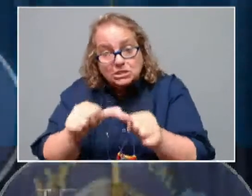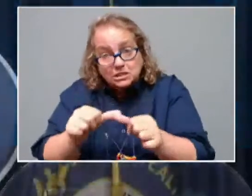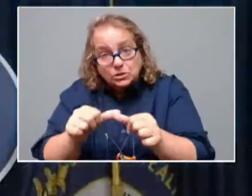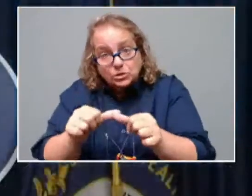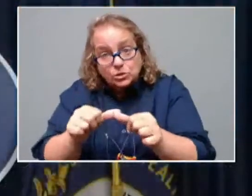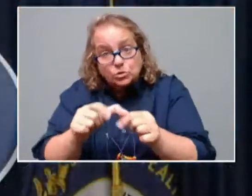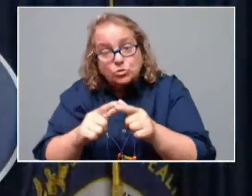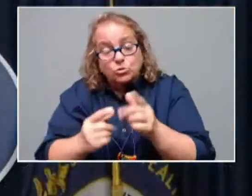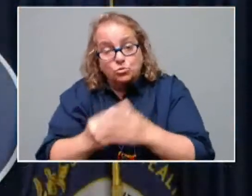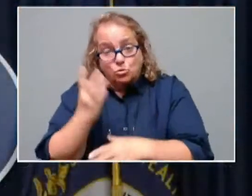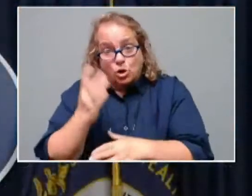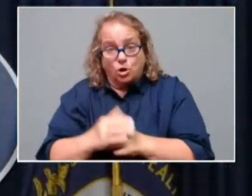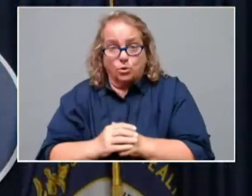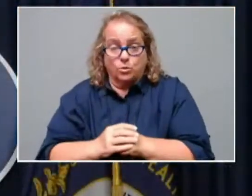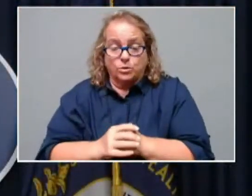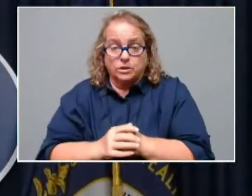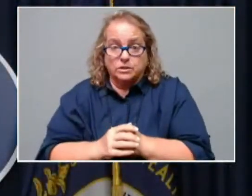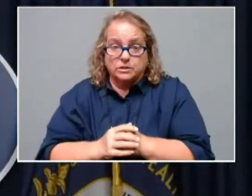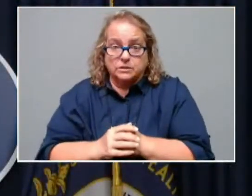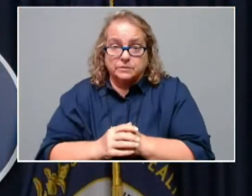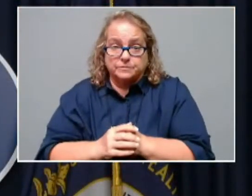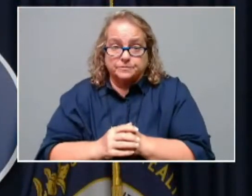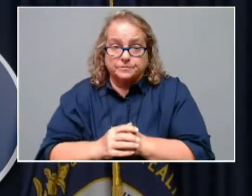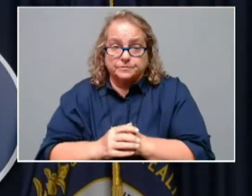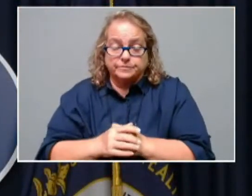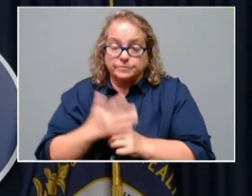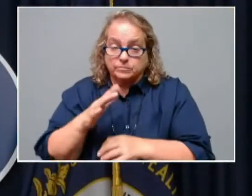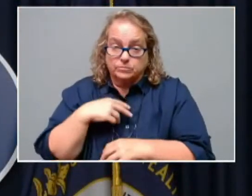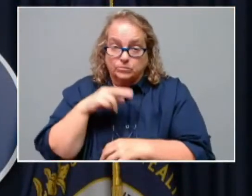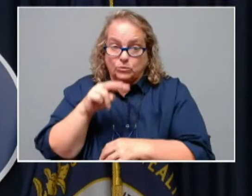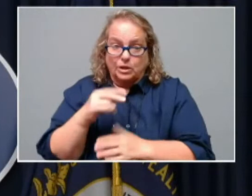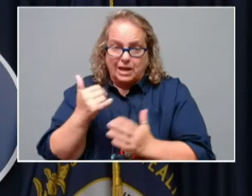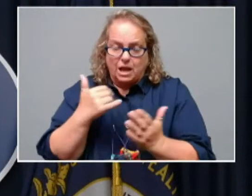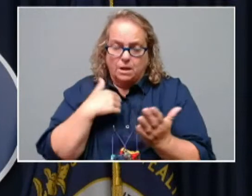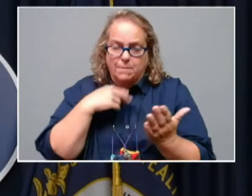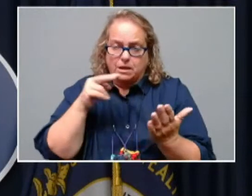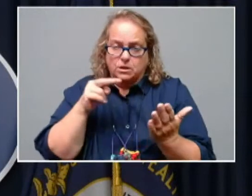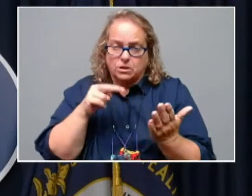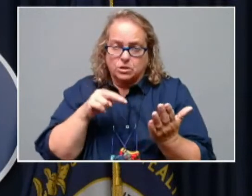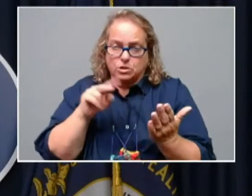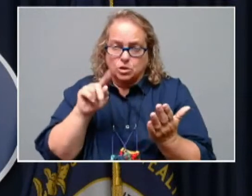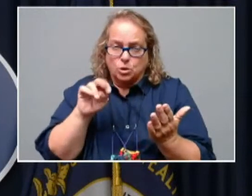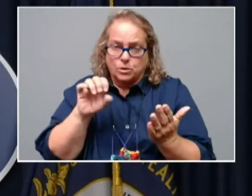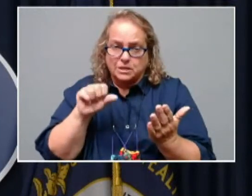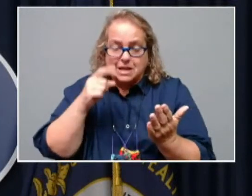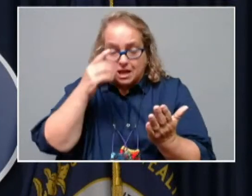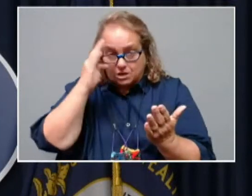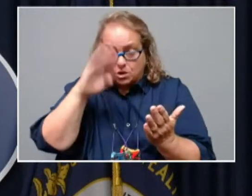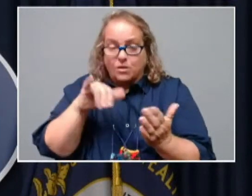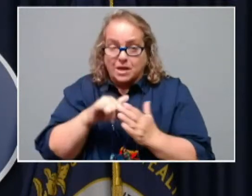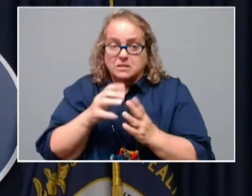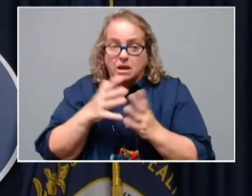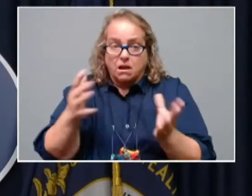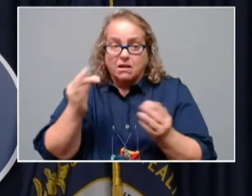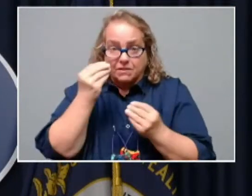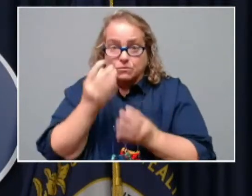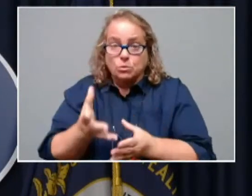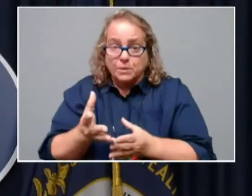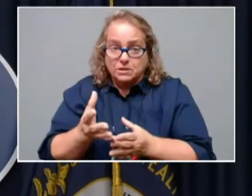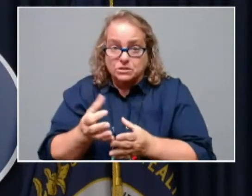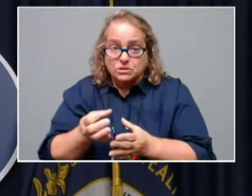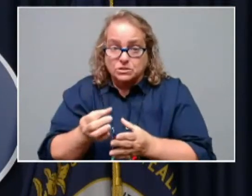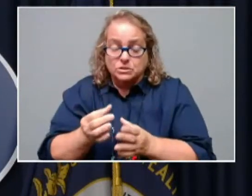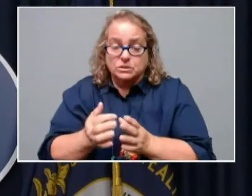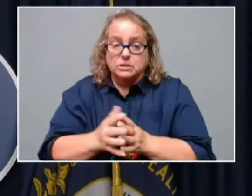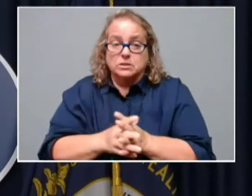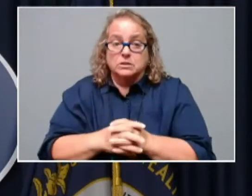grow. And let me look through my notes, but I know that is a lot. Yep. That is all